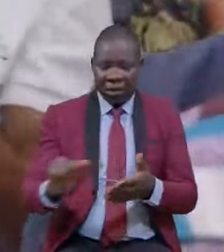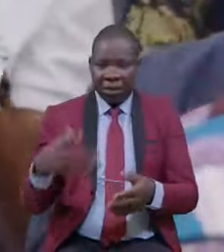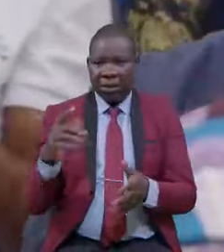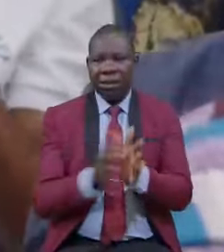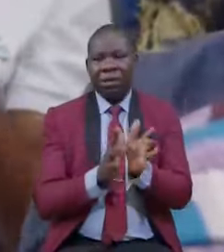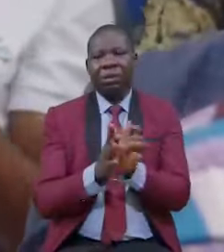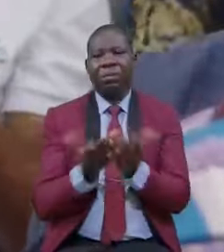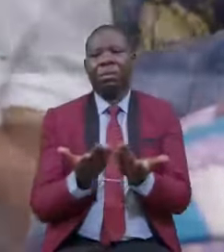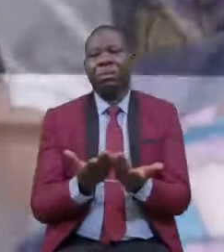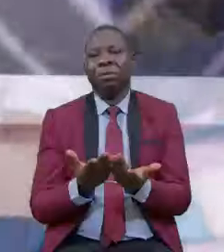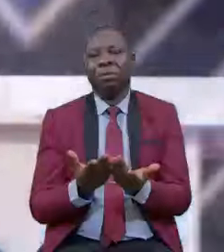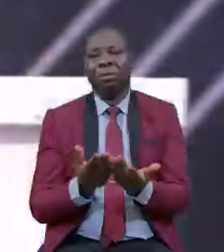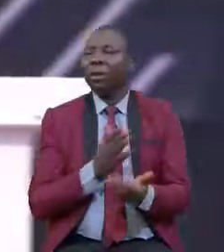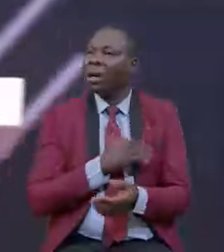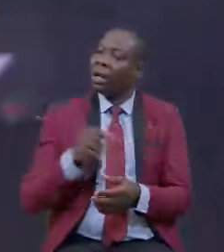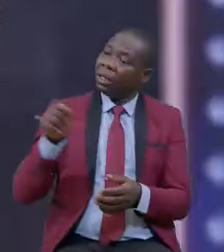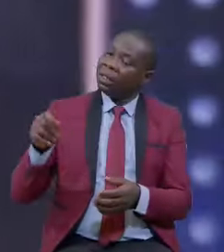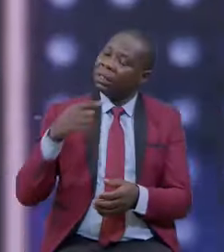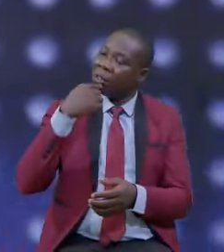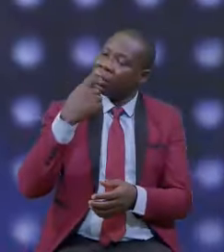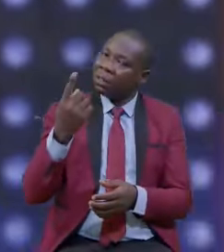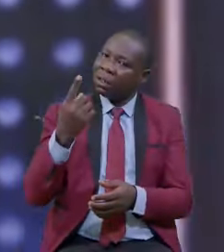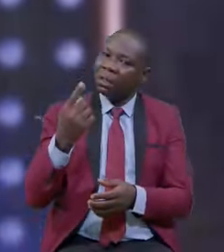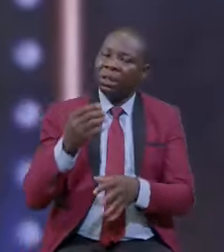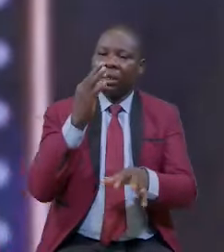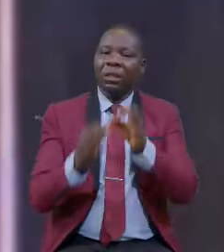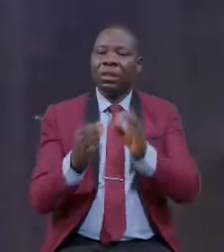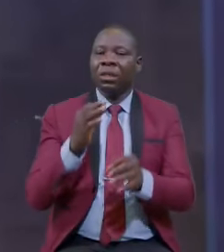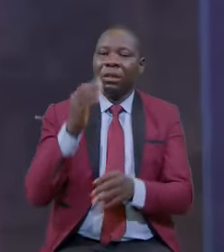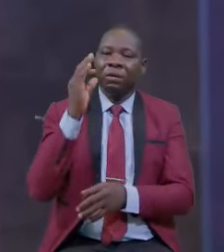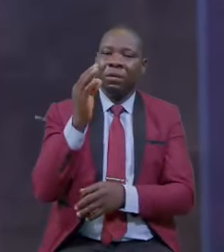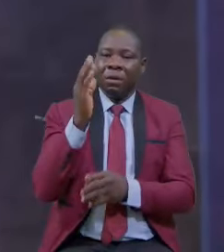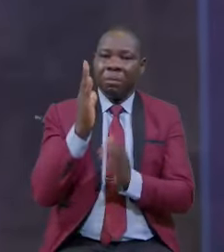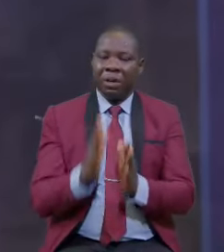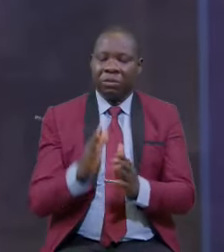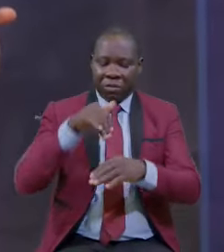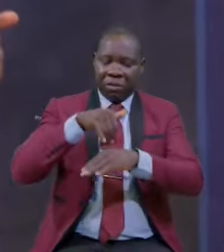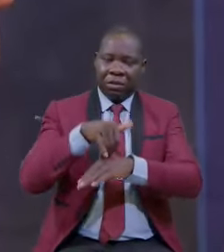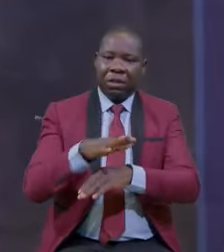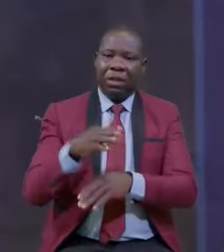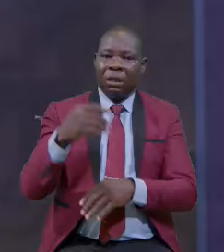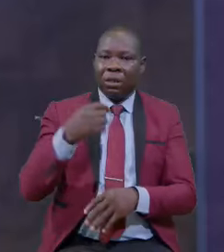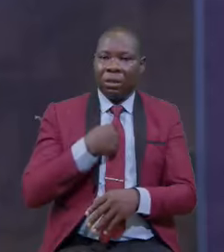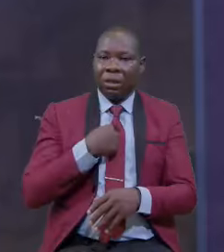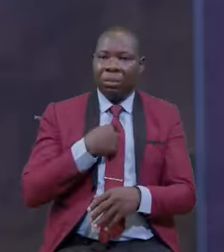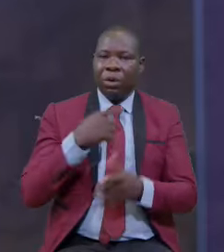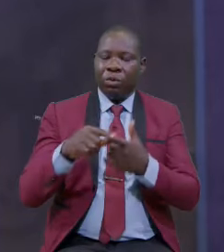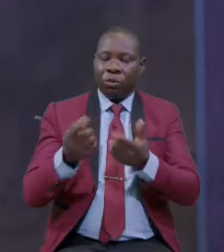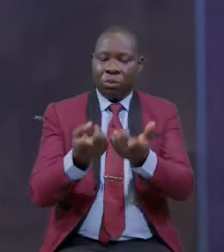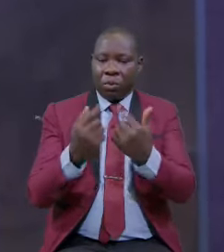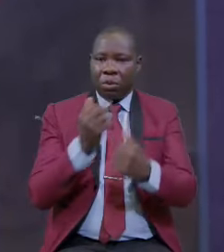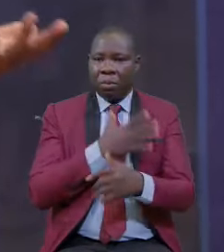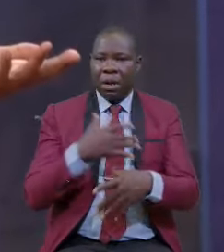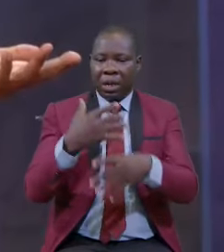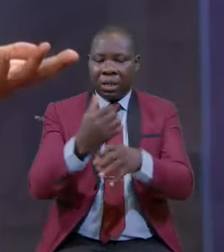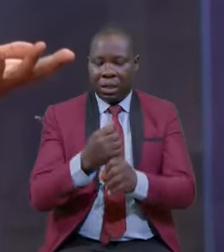said his pastor sent him to come and collect me and my friend. And